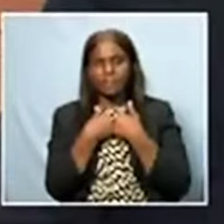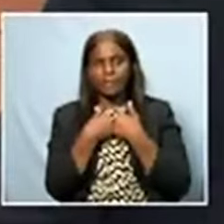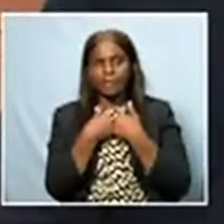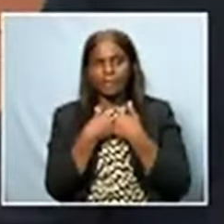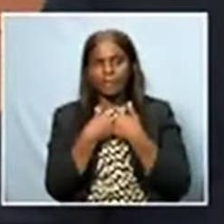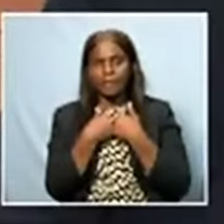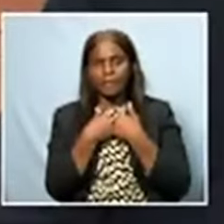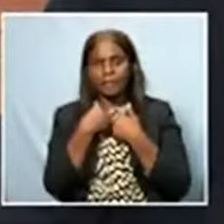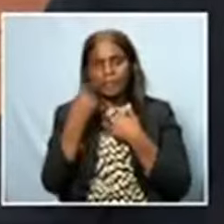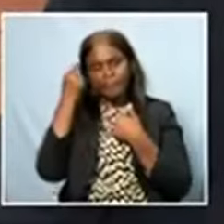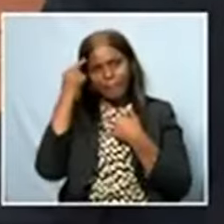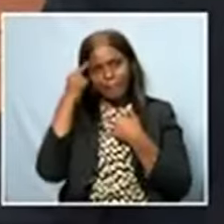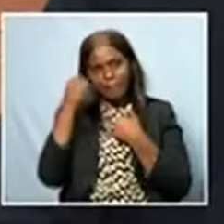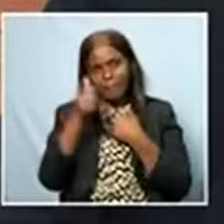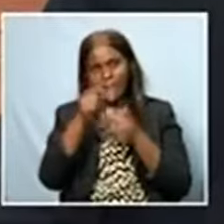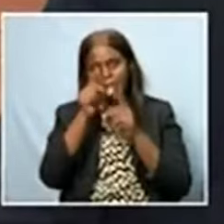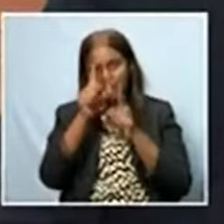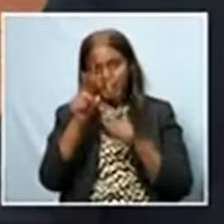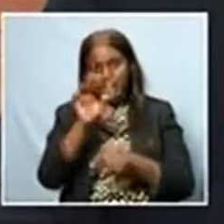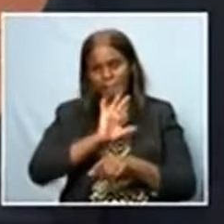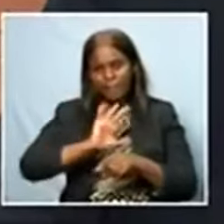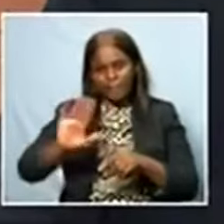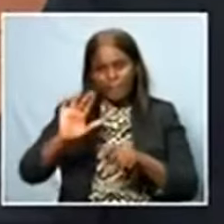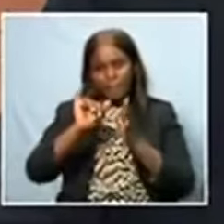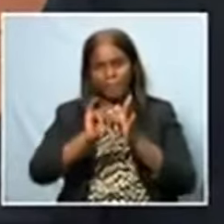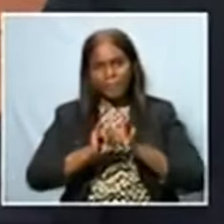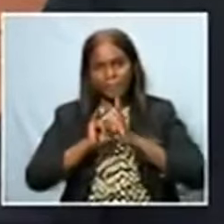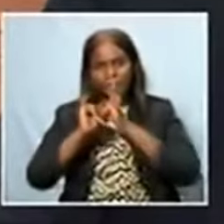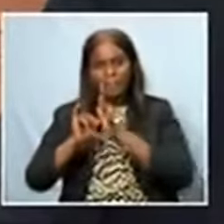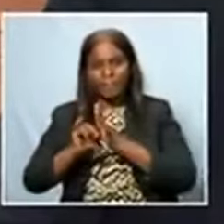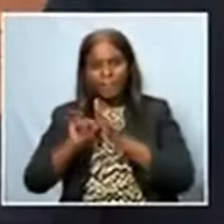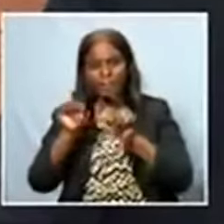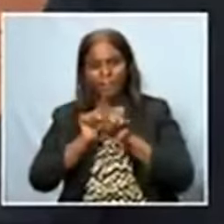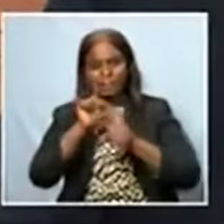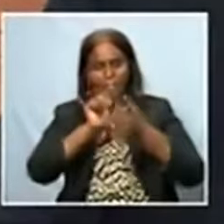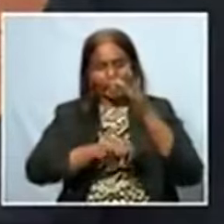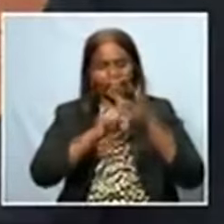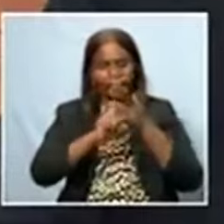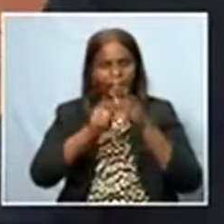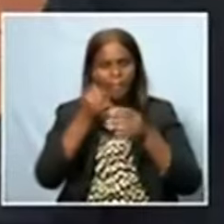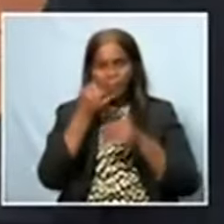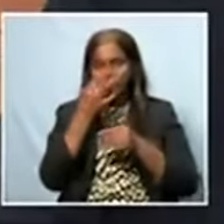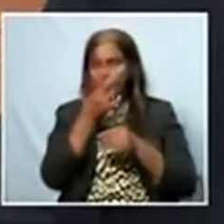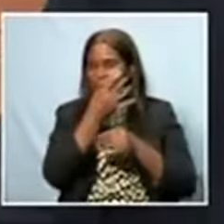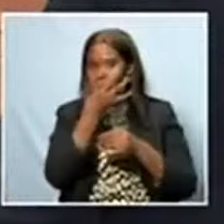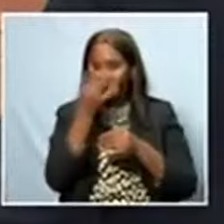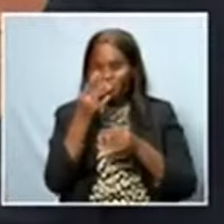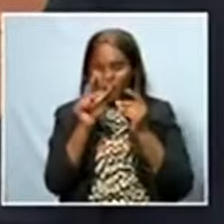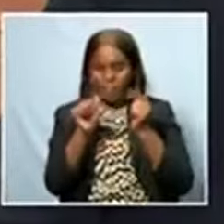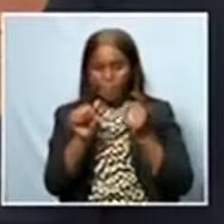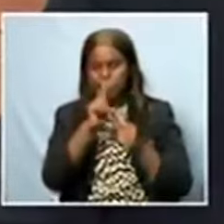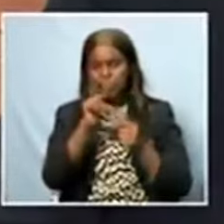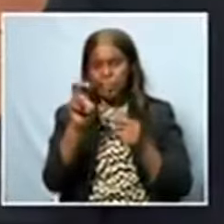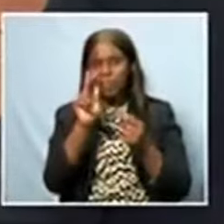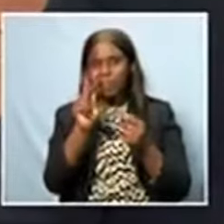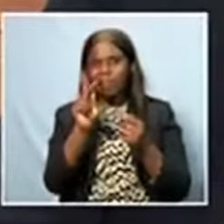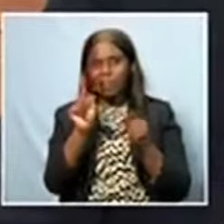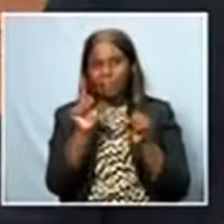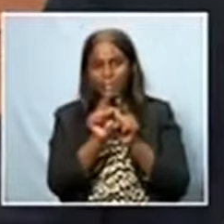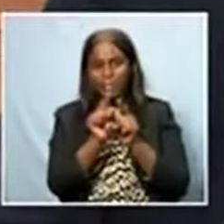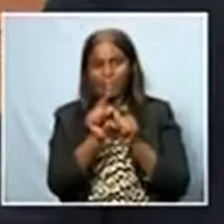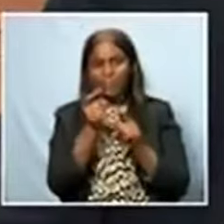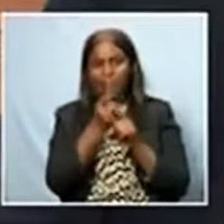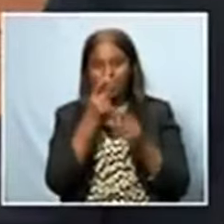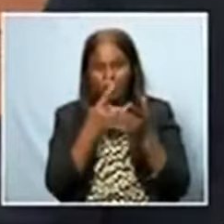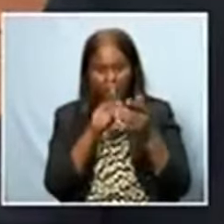when government decided to ban importation of onion, and the price of onion skyrocketed to 200 kwacha, and since then it has never